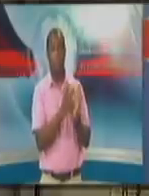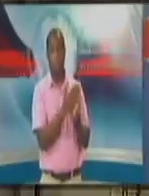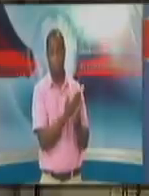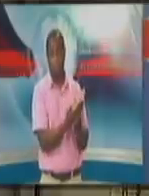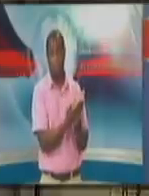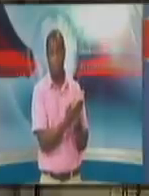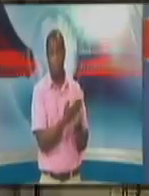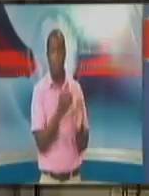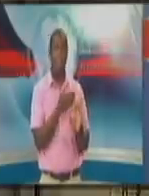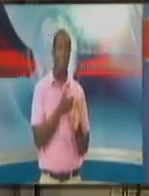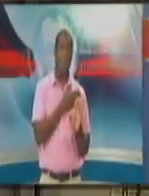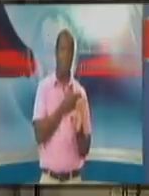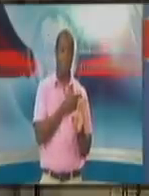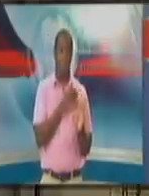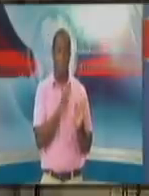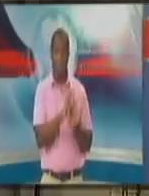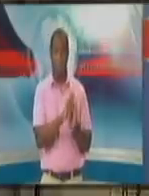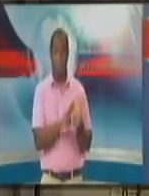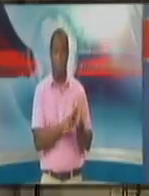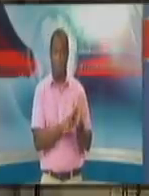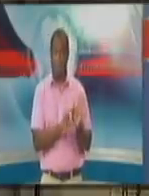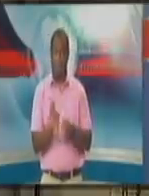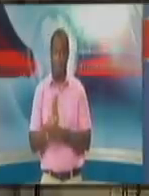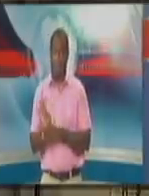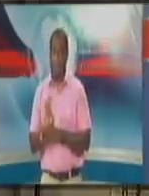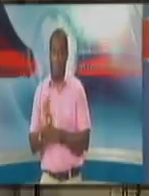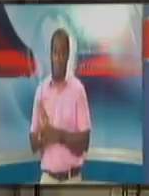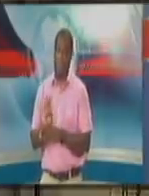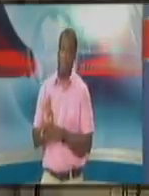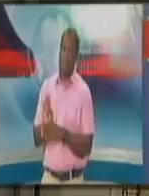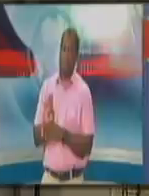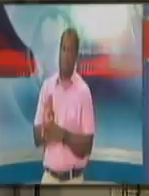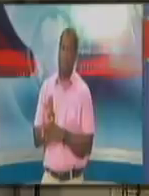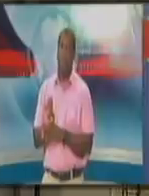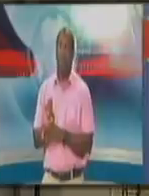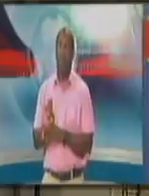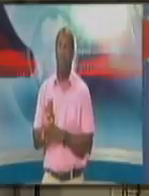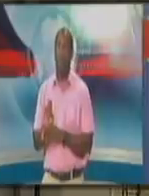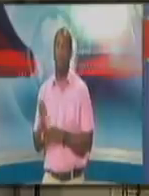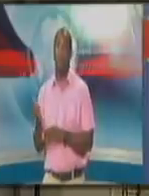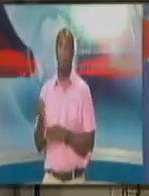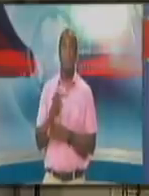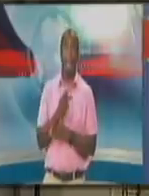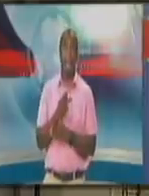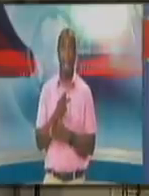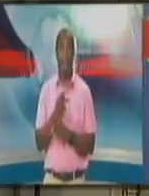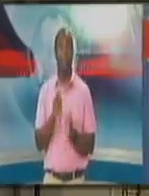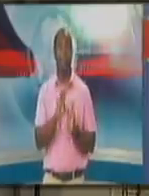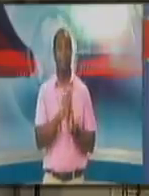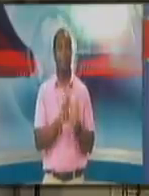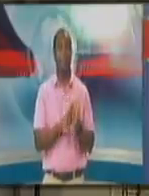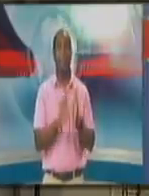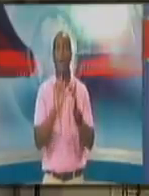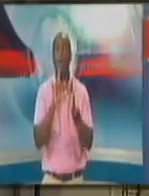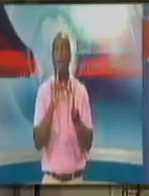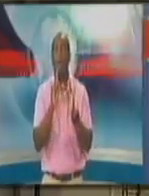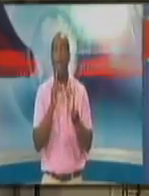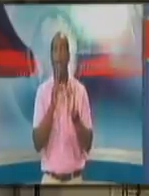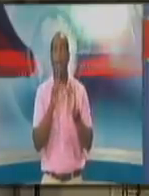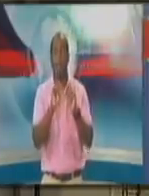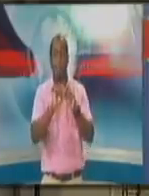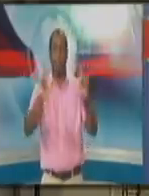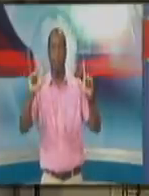time, I read the Bible a little more online. I go back to my old music days. I